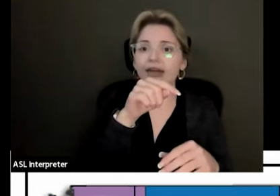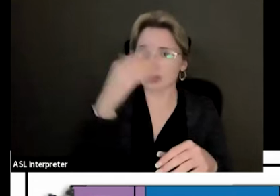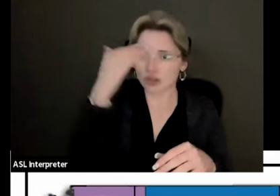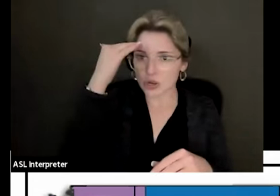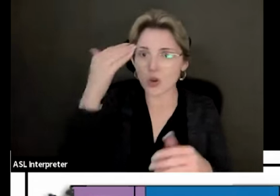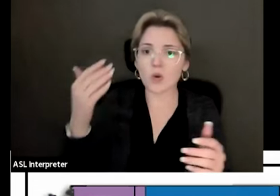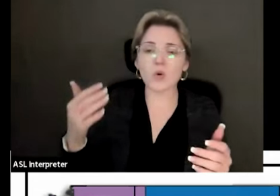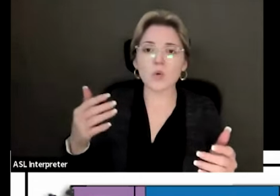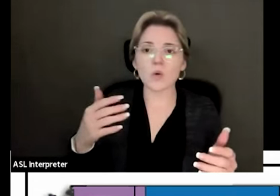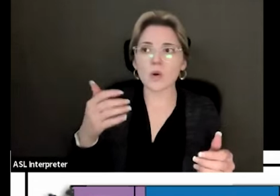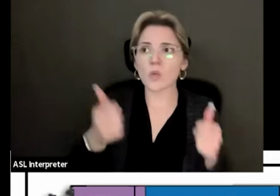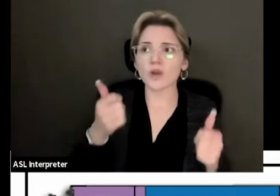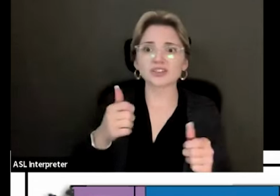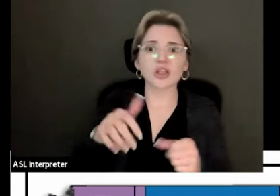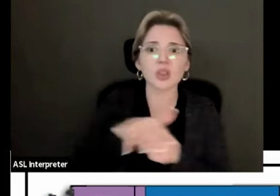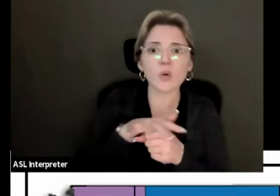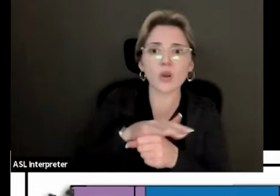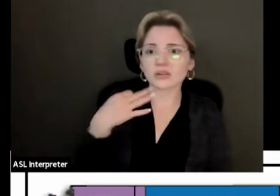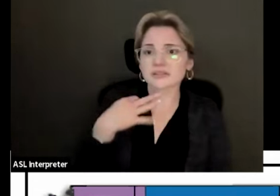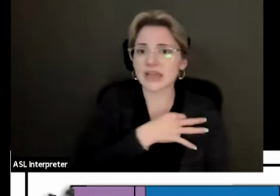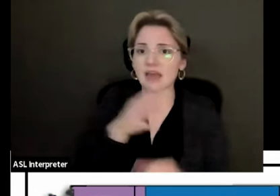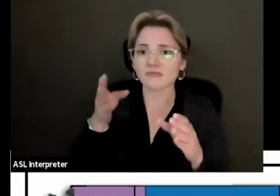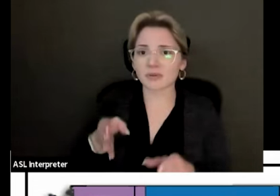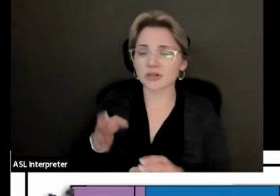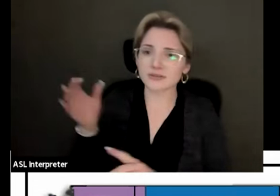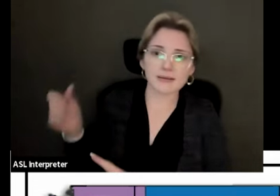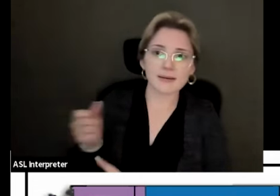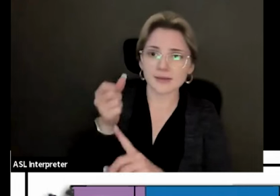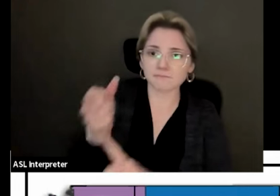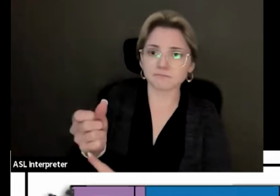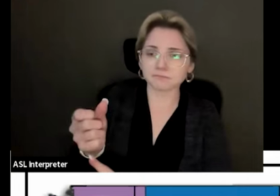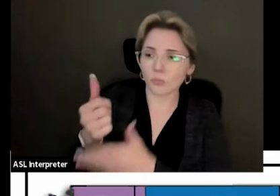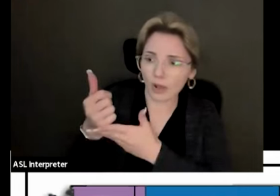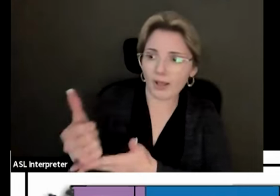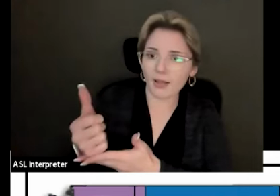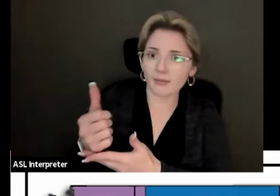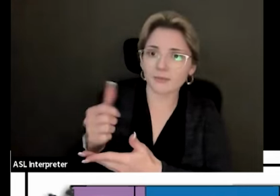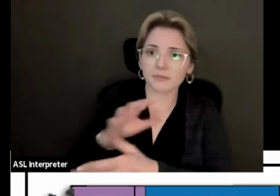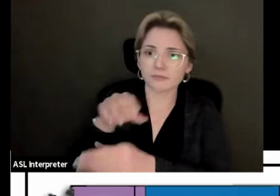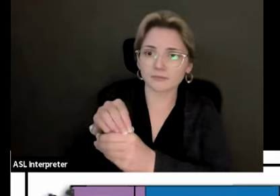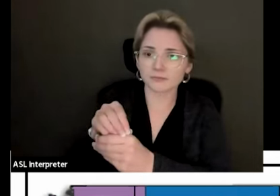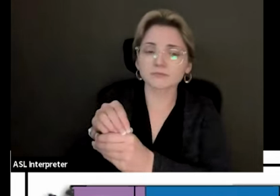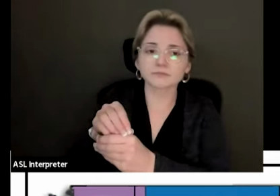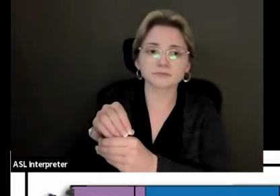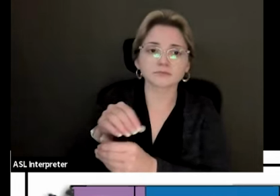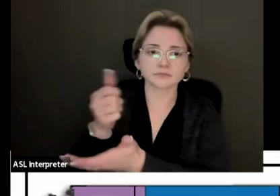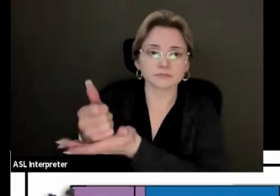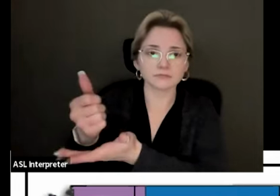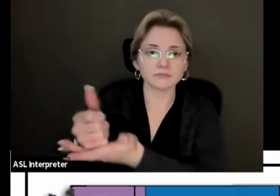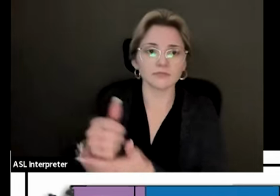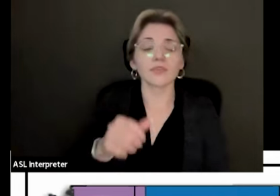local staff person assigned to them. Also, we have what we called, our front office. Each state